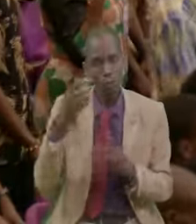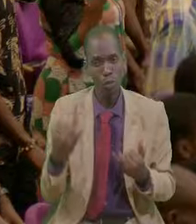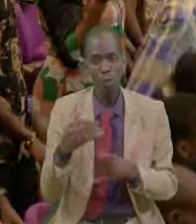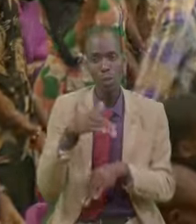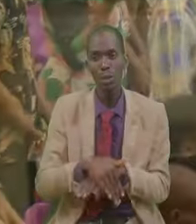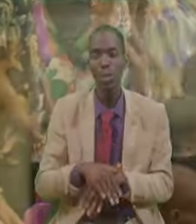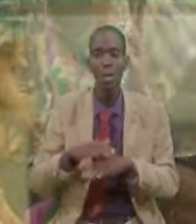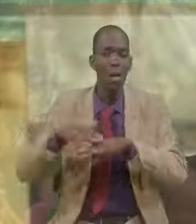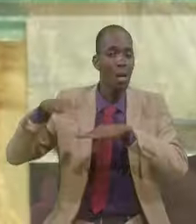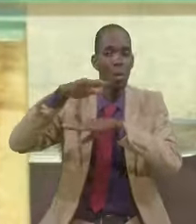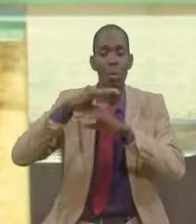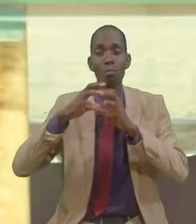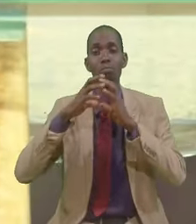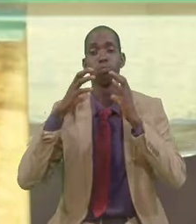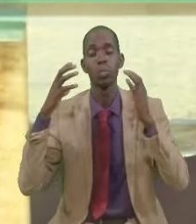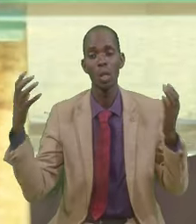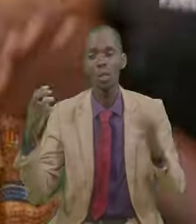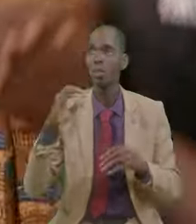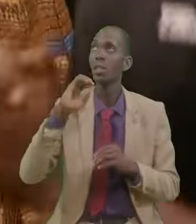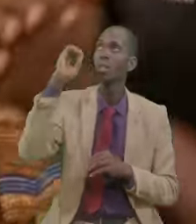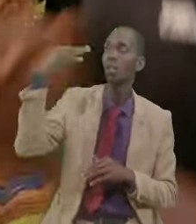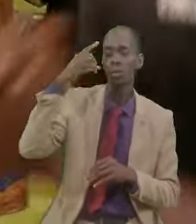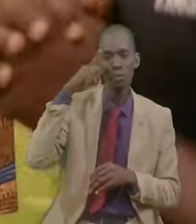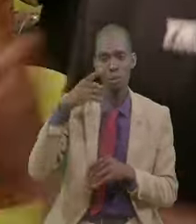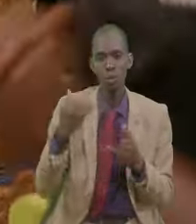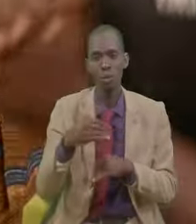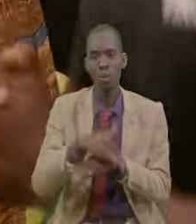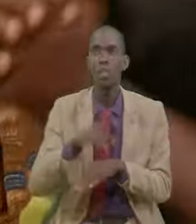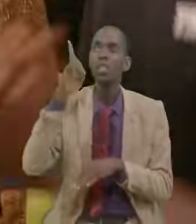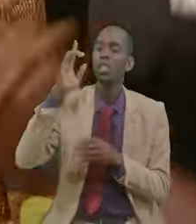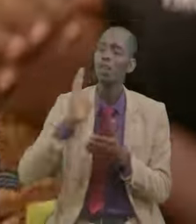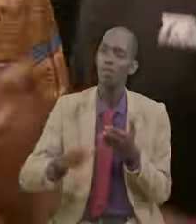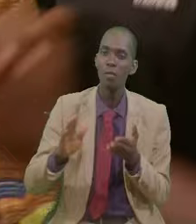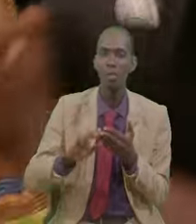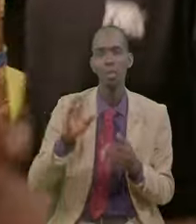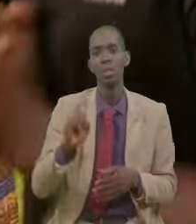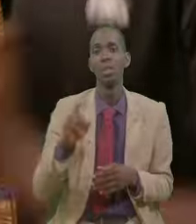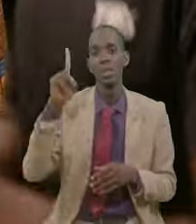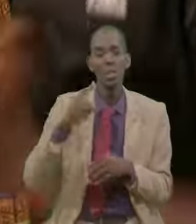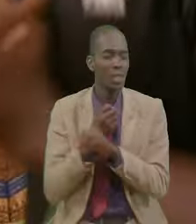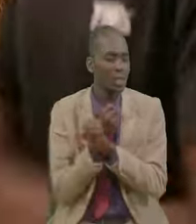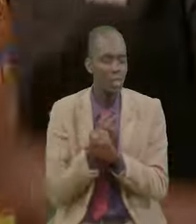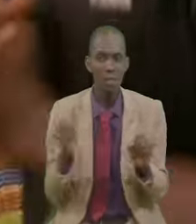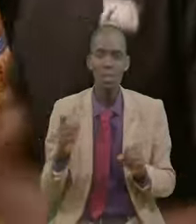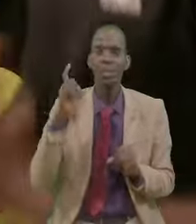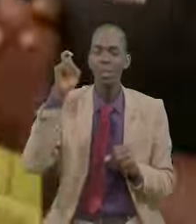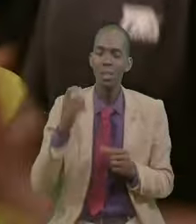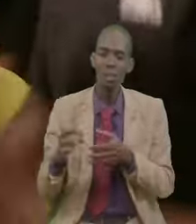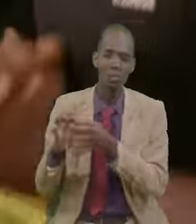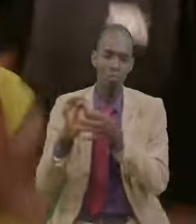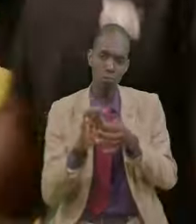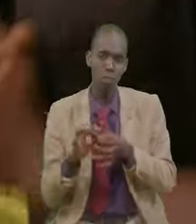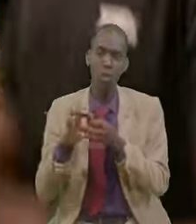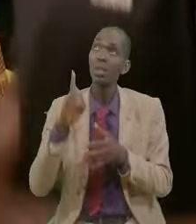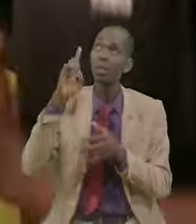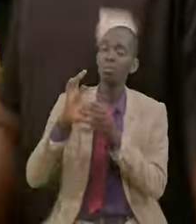here tonight. He forgives. He saves. He reconciles. He reconciles